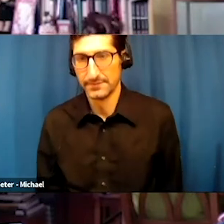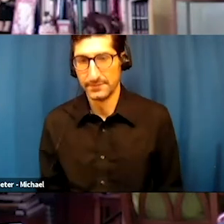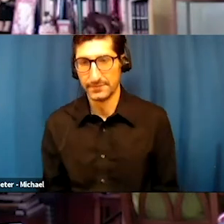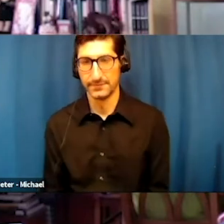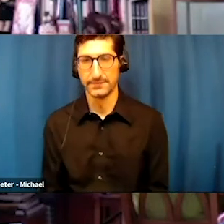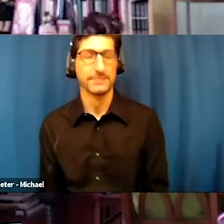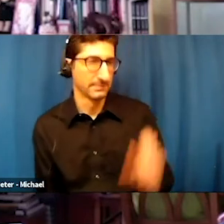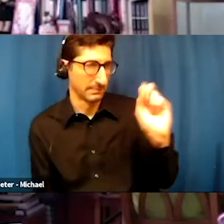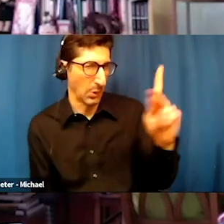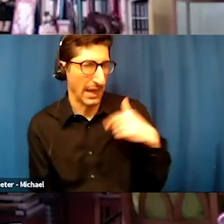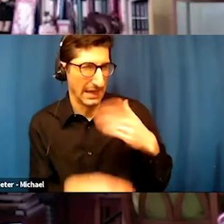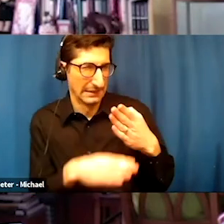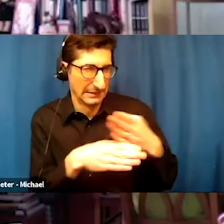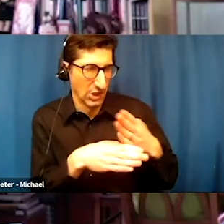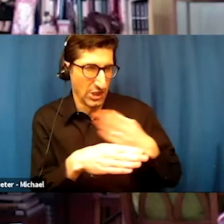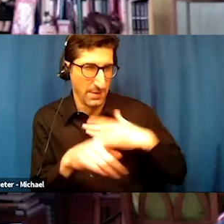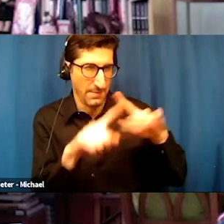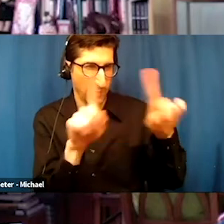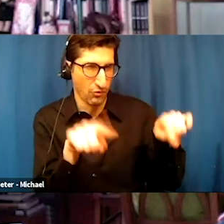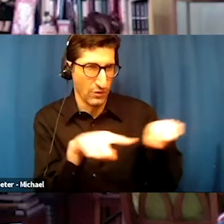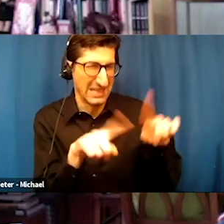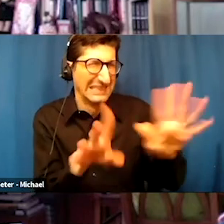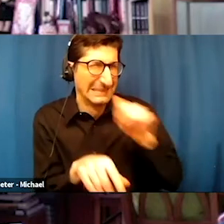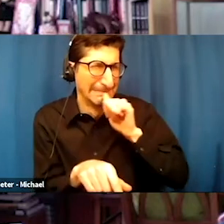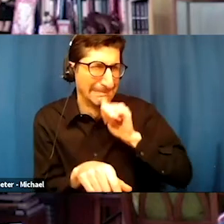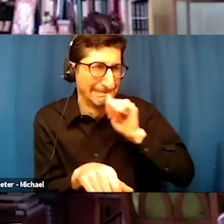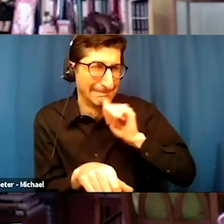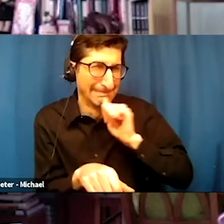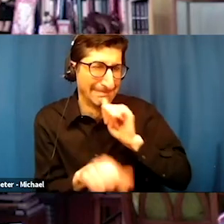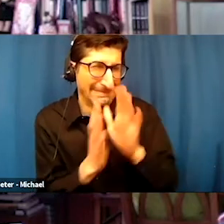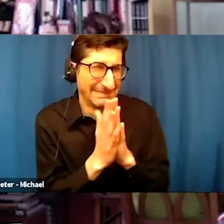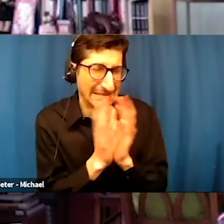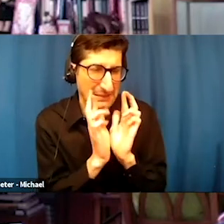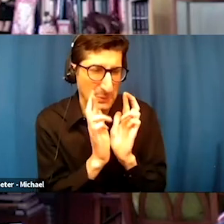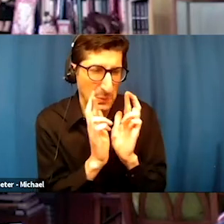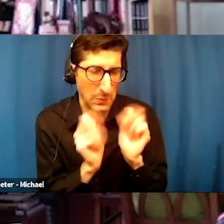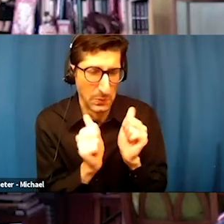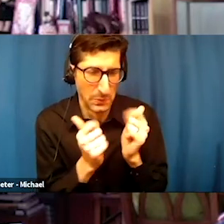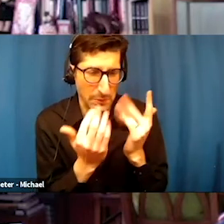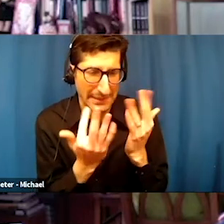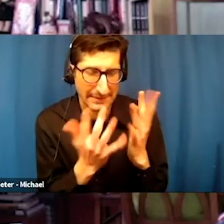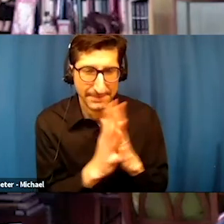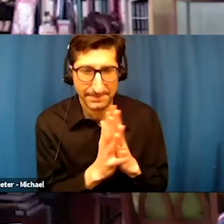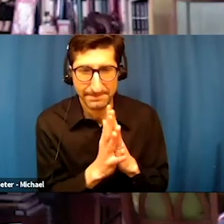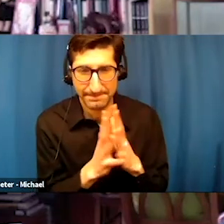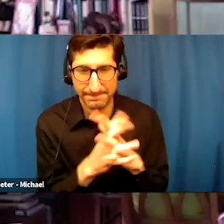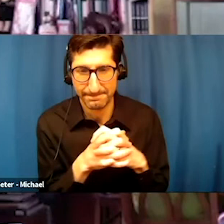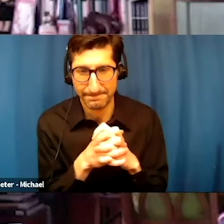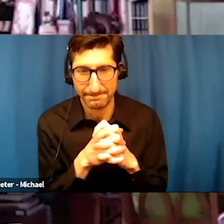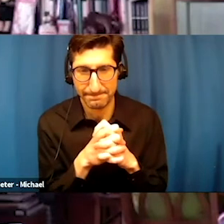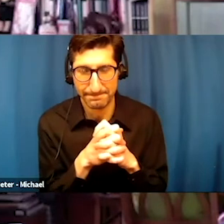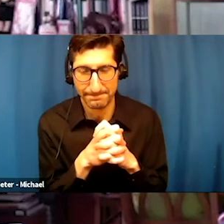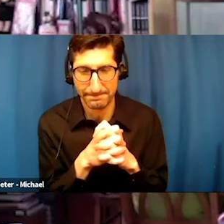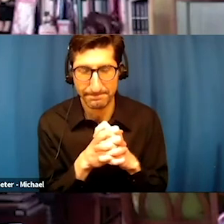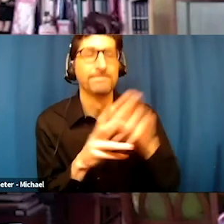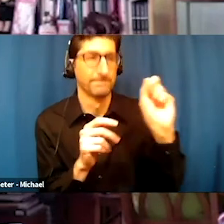screen share. Hang on a second. Bear with me, patient audience. Um, where's screen